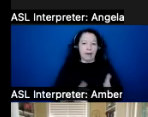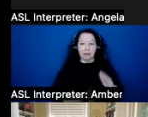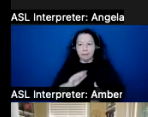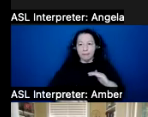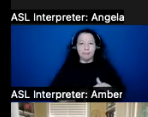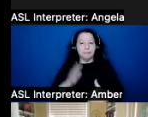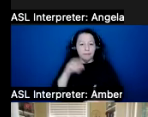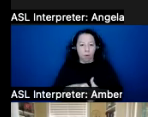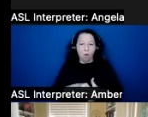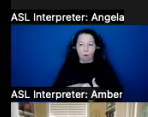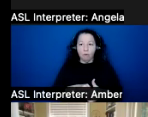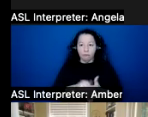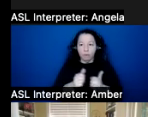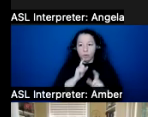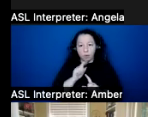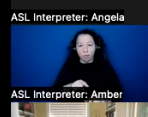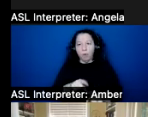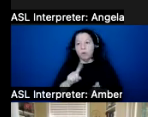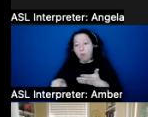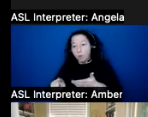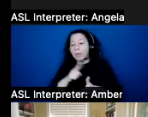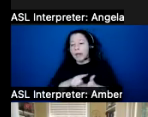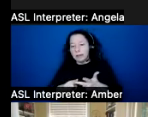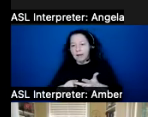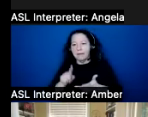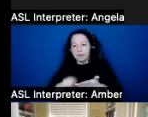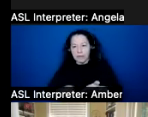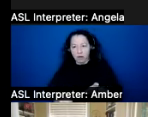goes into a report, a follow-up, and then investigation.